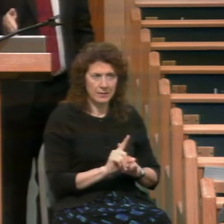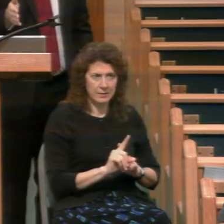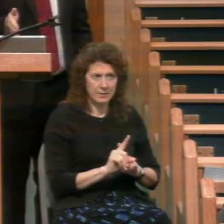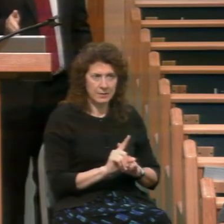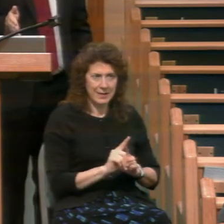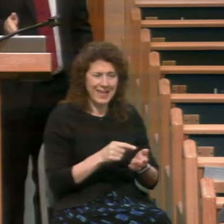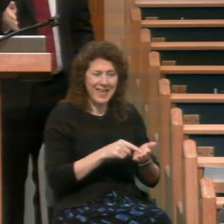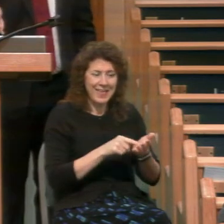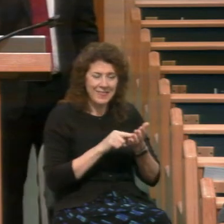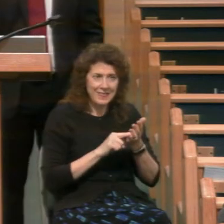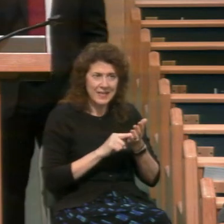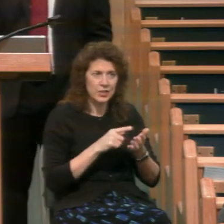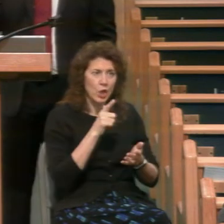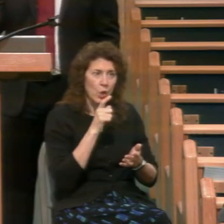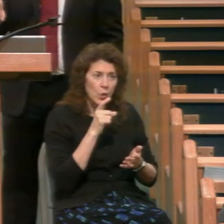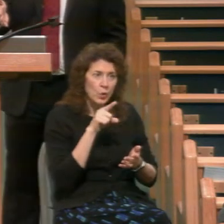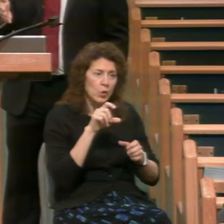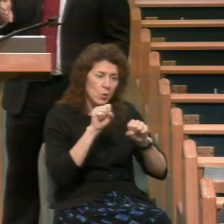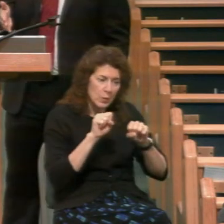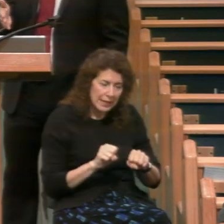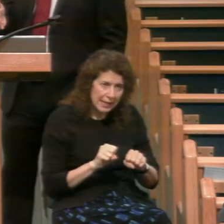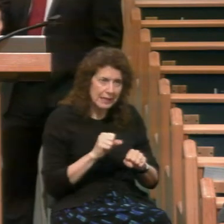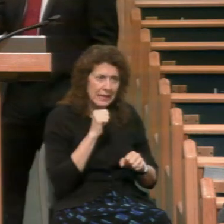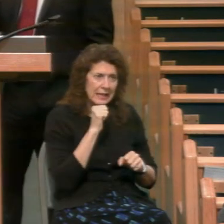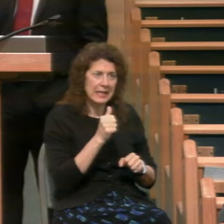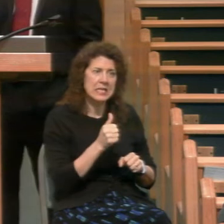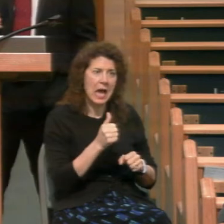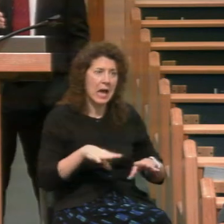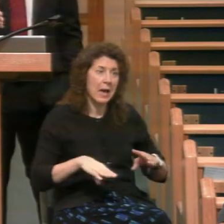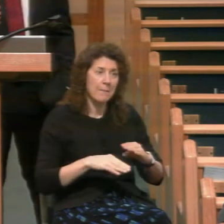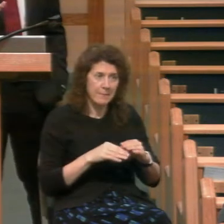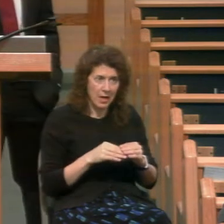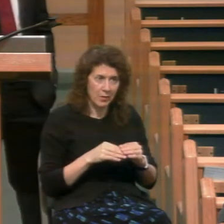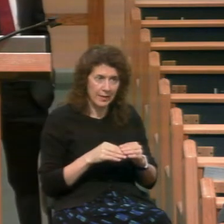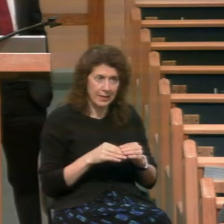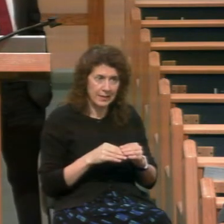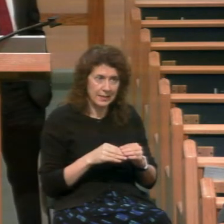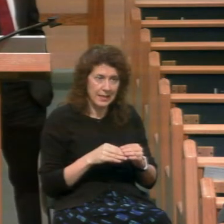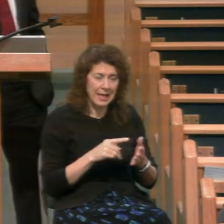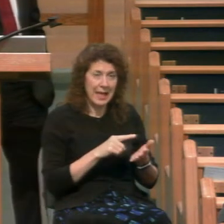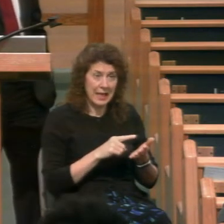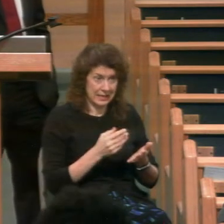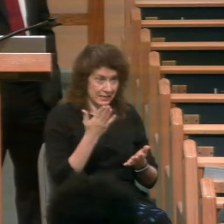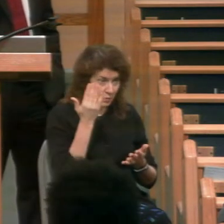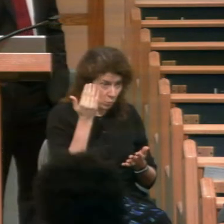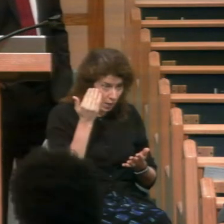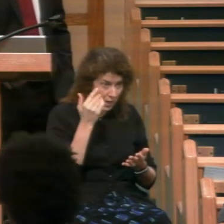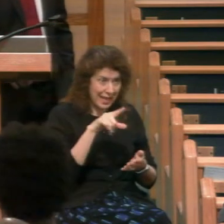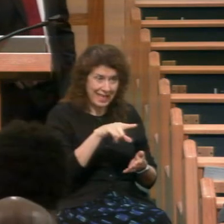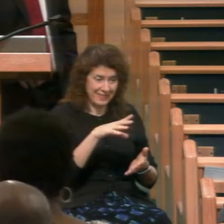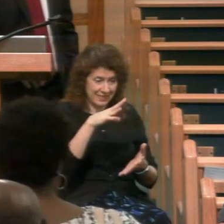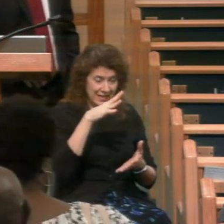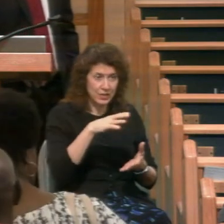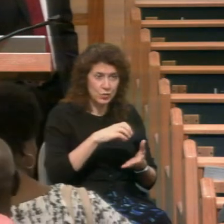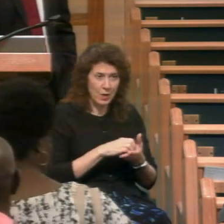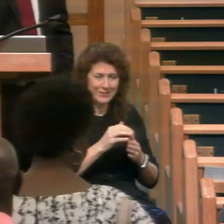This is who you can and cannot marry. He was very, very explicit on that. Told them why. And He he- said, these wives will lead you away from